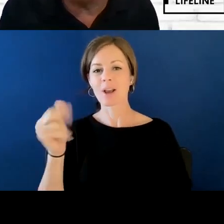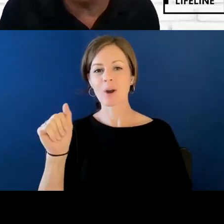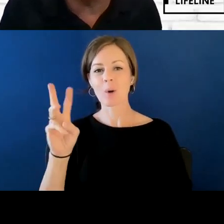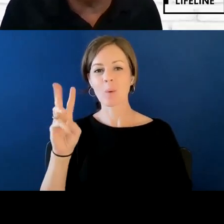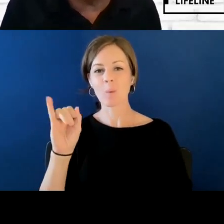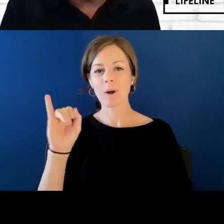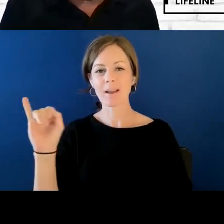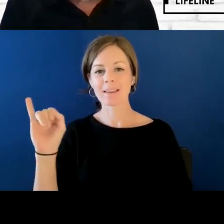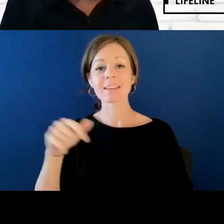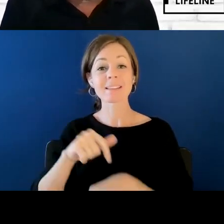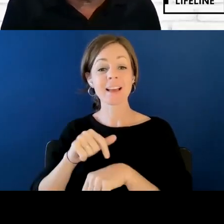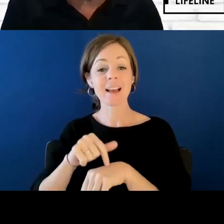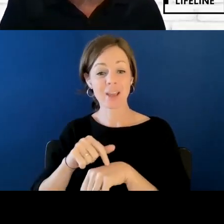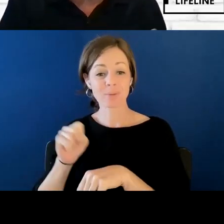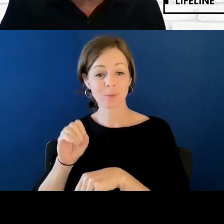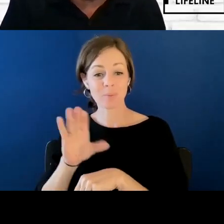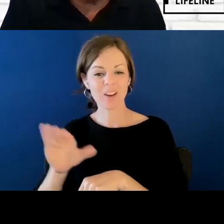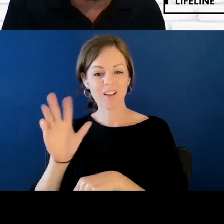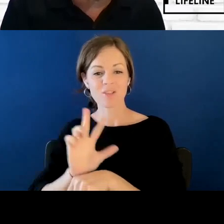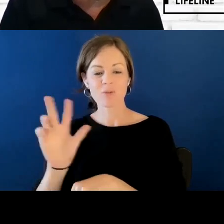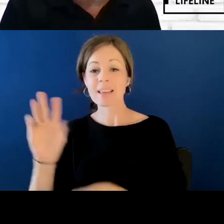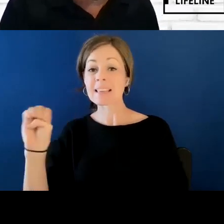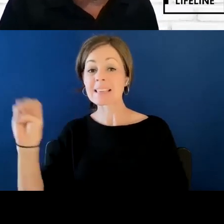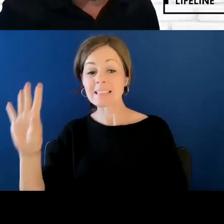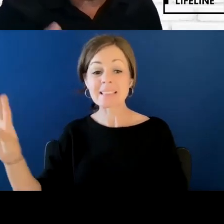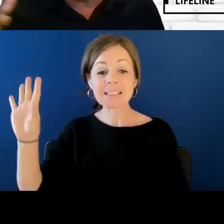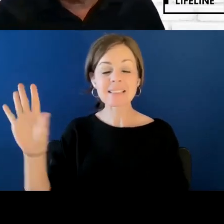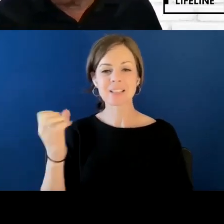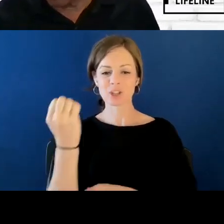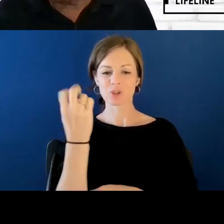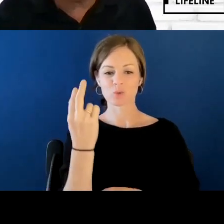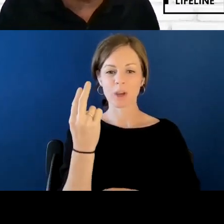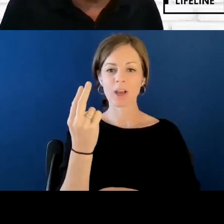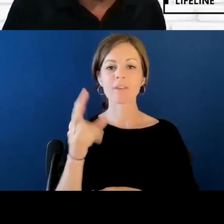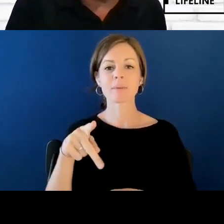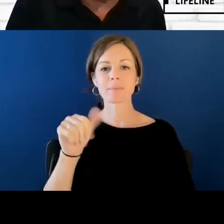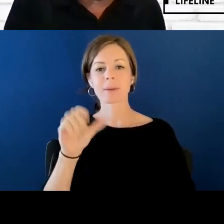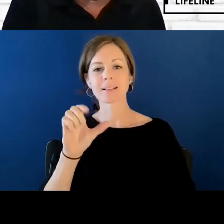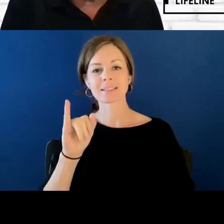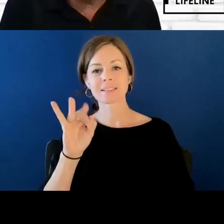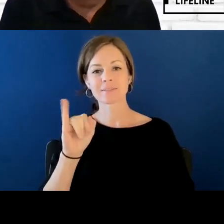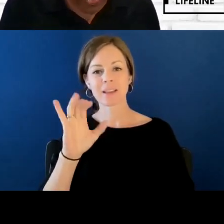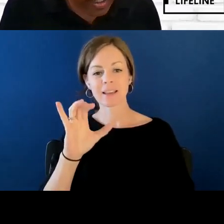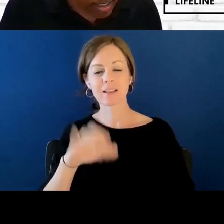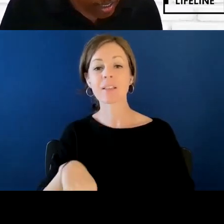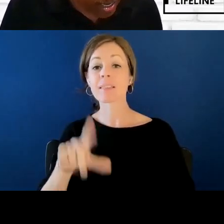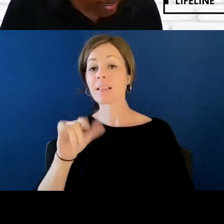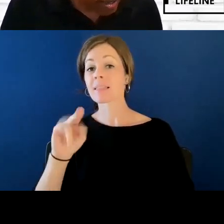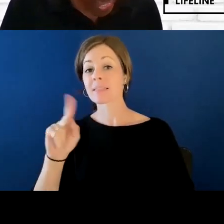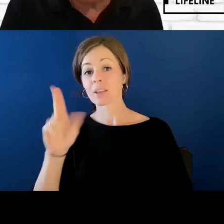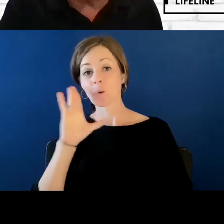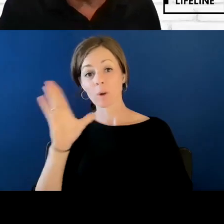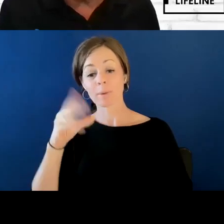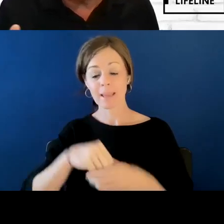3 p.m. Eastern. The link so that you can register for this will be placed in the box. Again, we have been looking